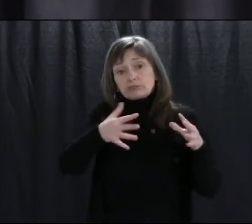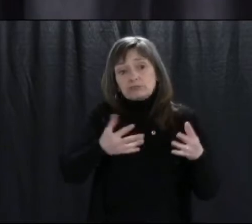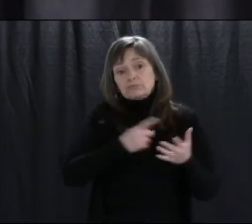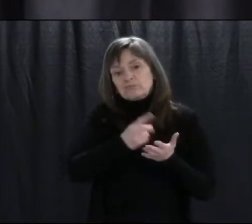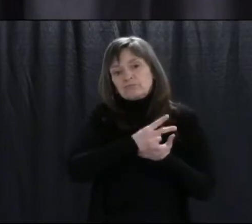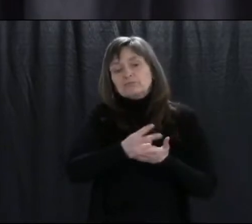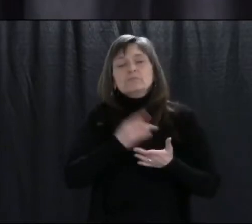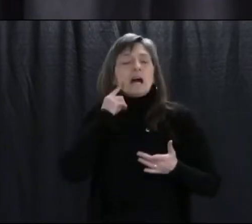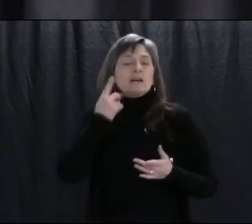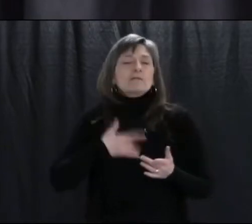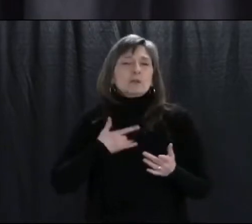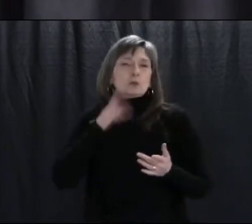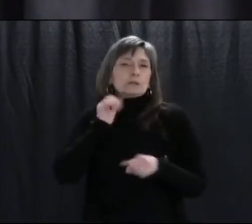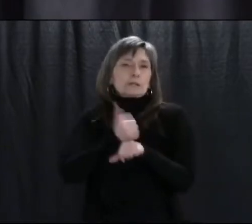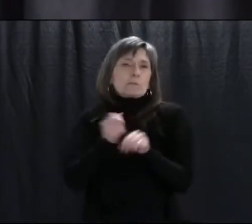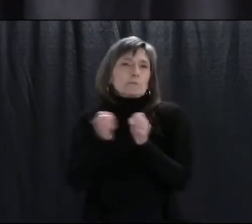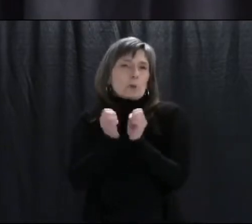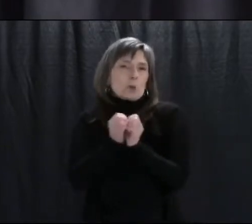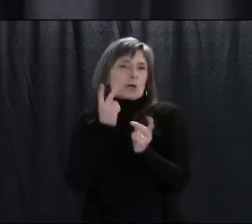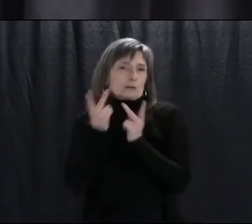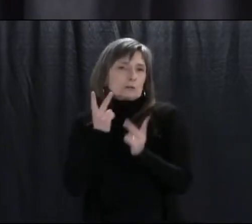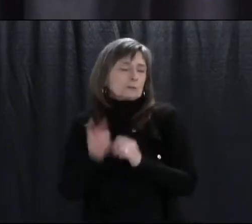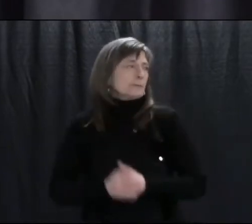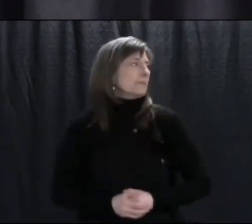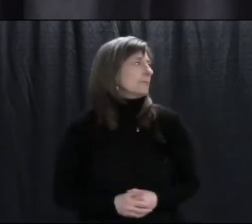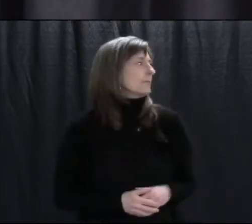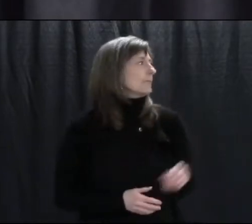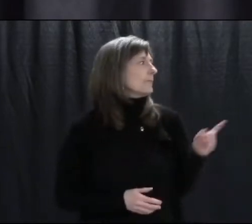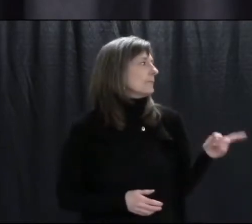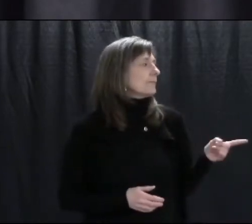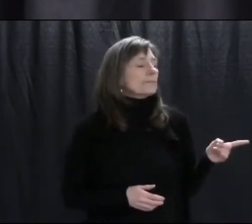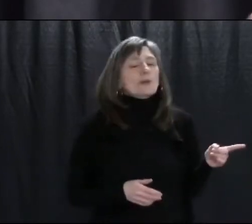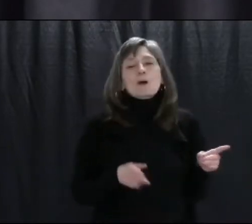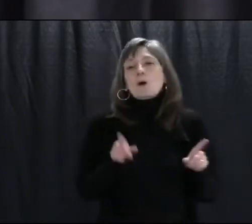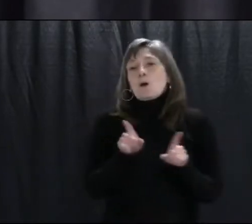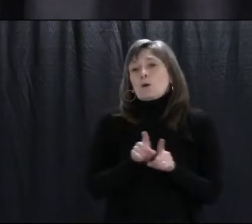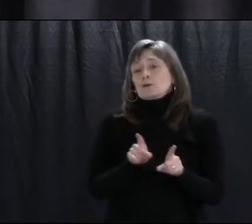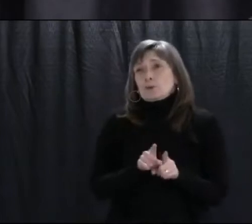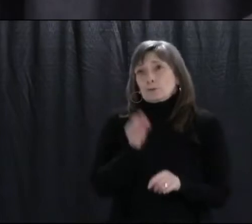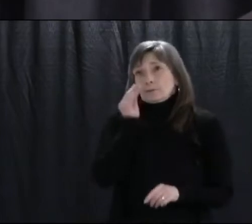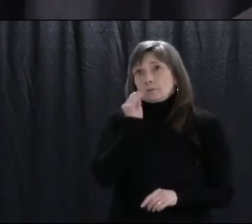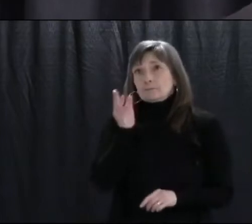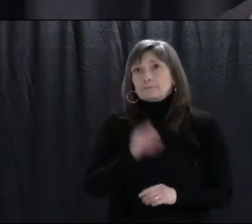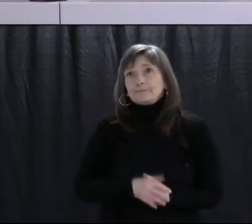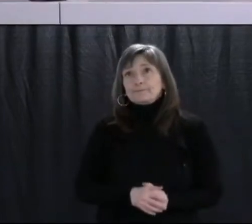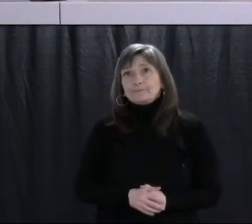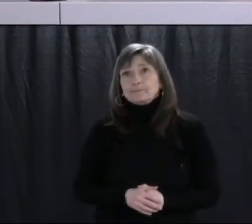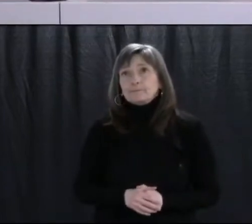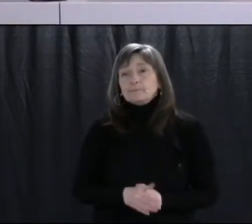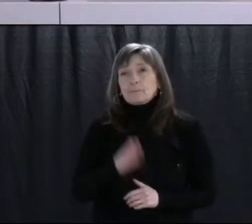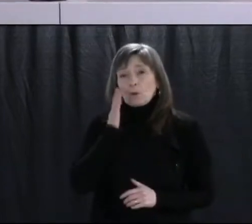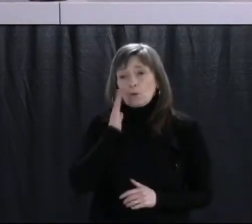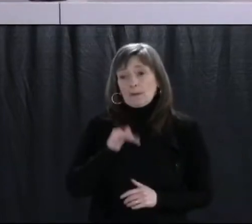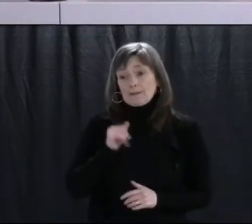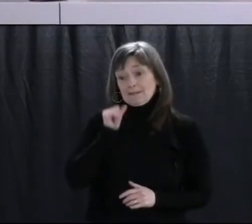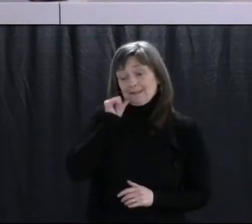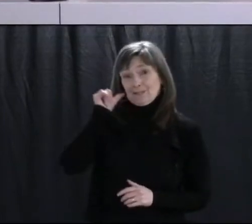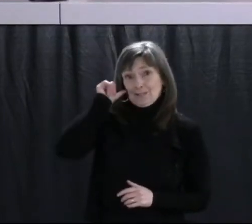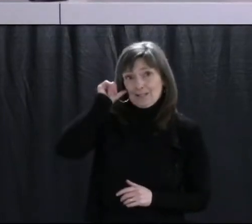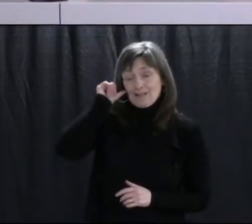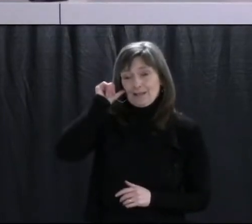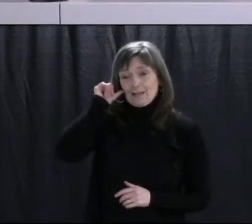the weeks and months ahead. And Peter, and just to build on that for a comment, as you know, just yesterday